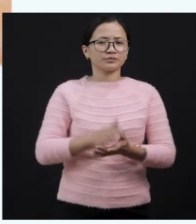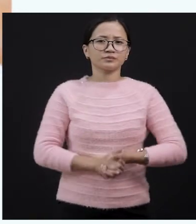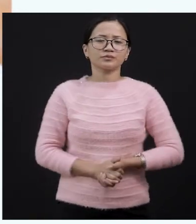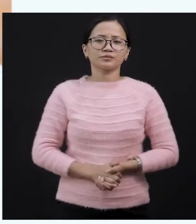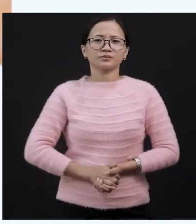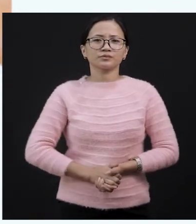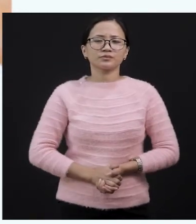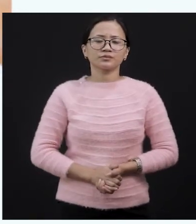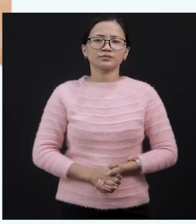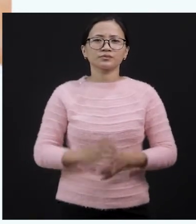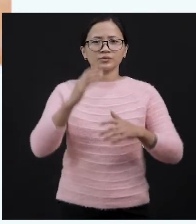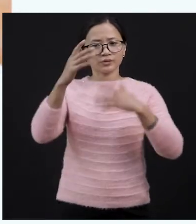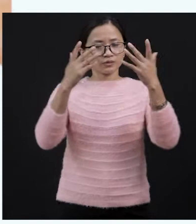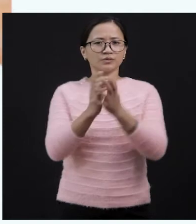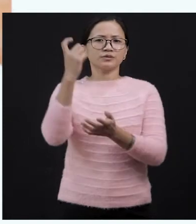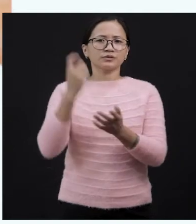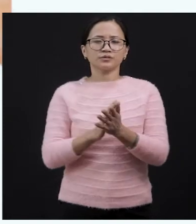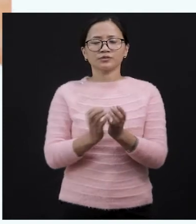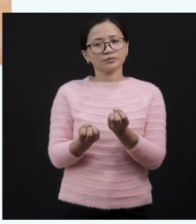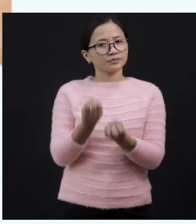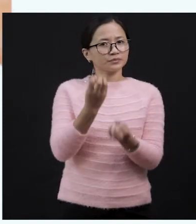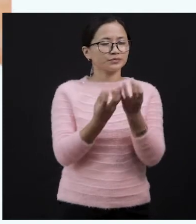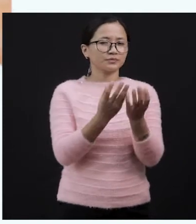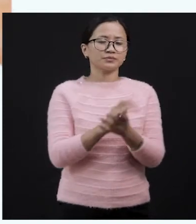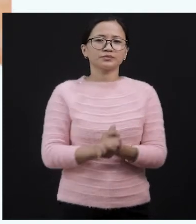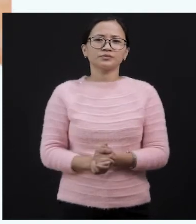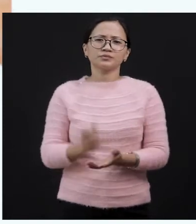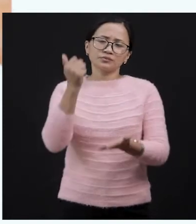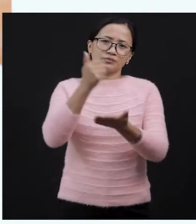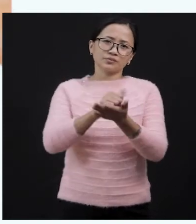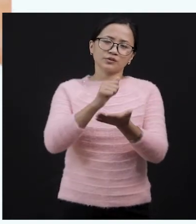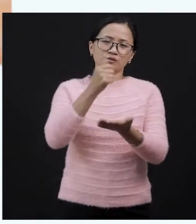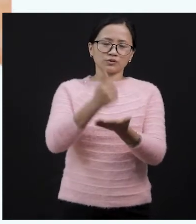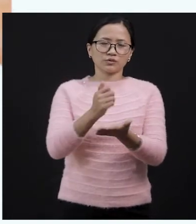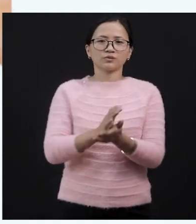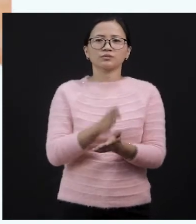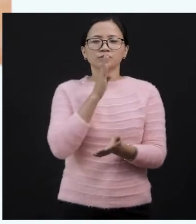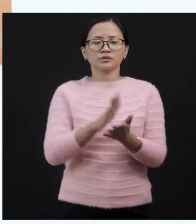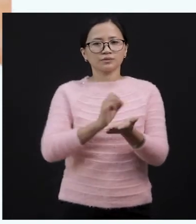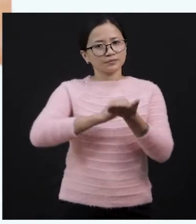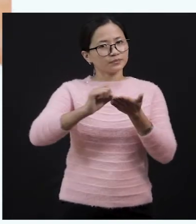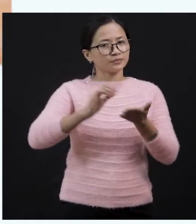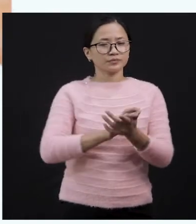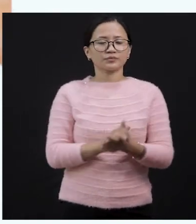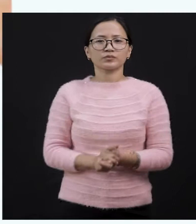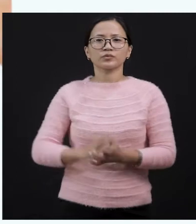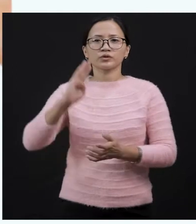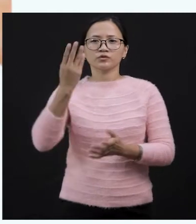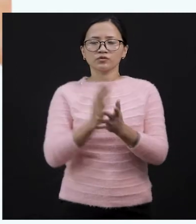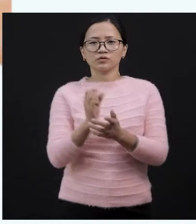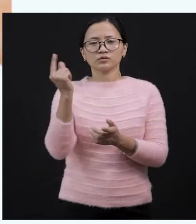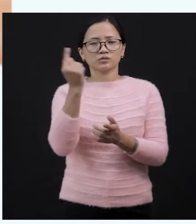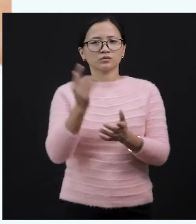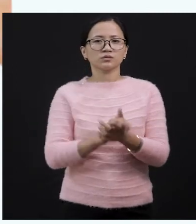So air is required for burning. So that should be you should write down, okay? So the 4